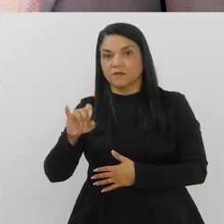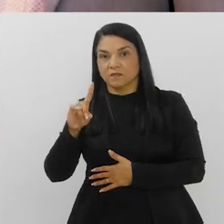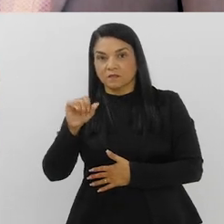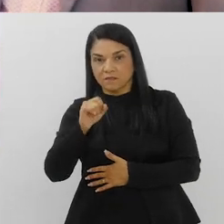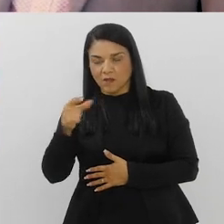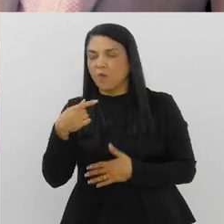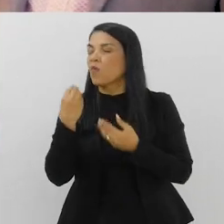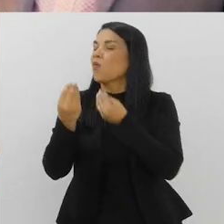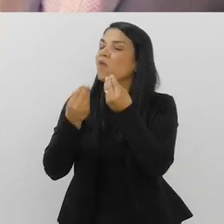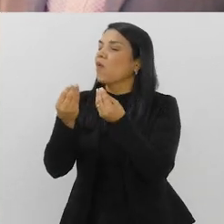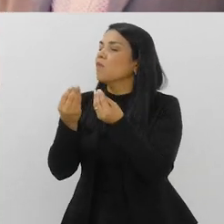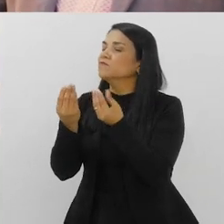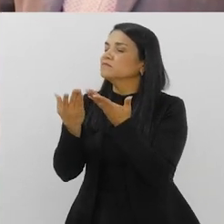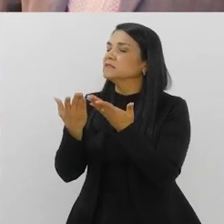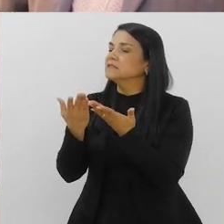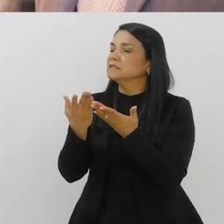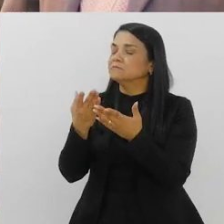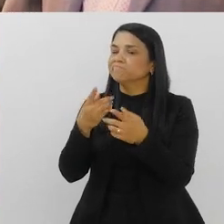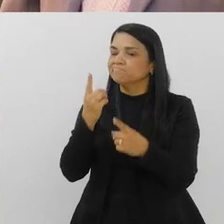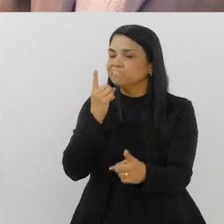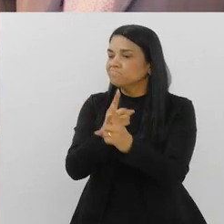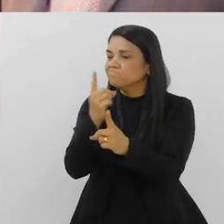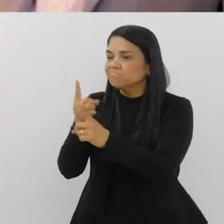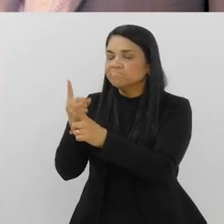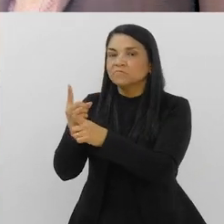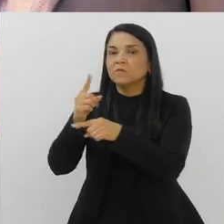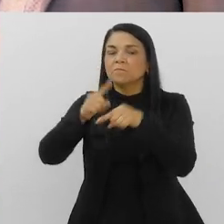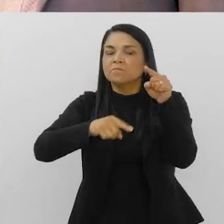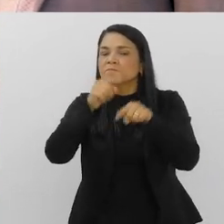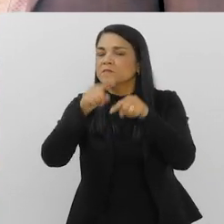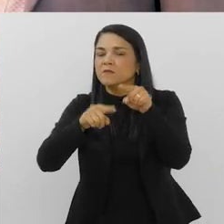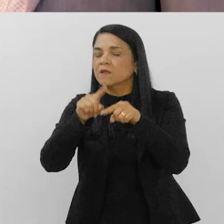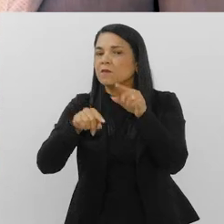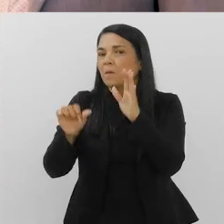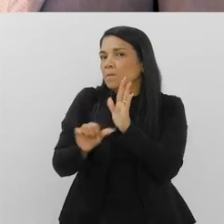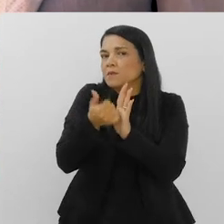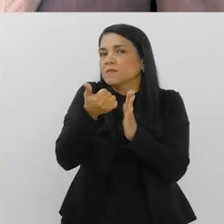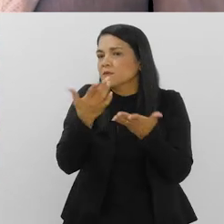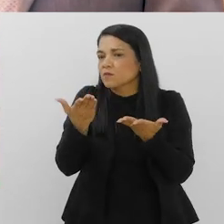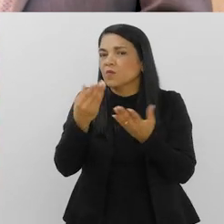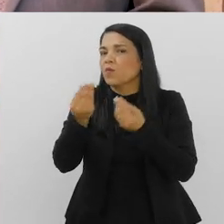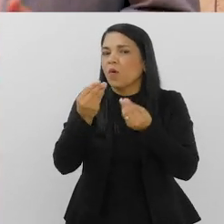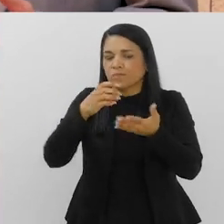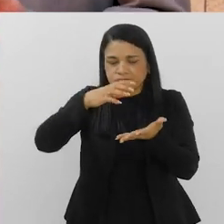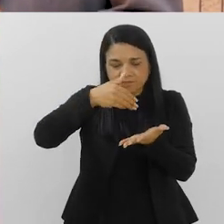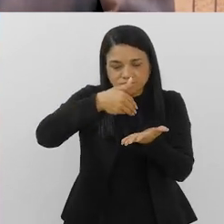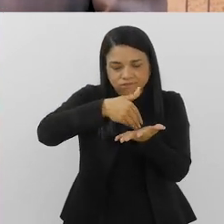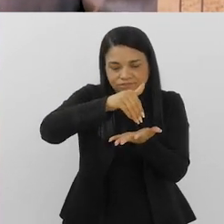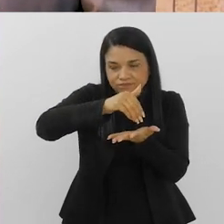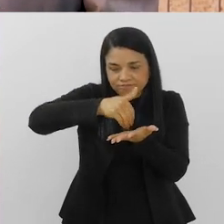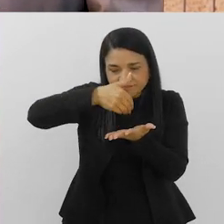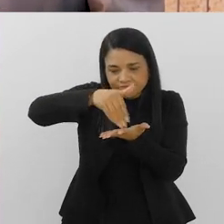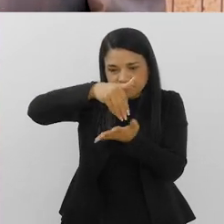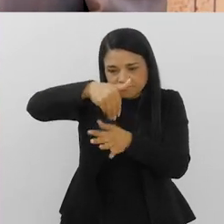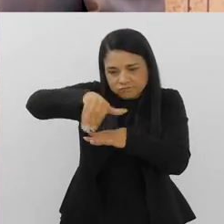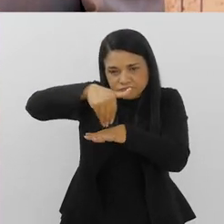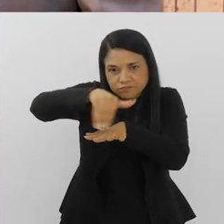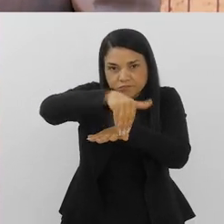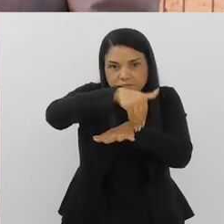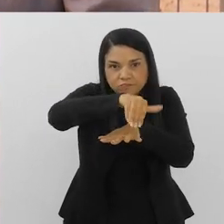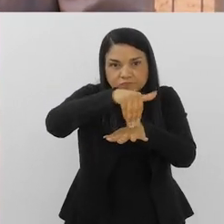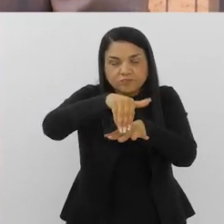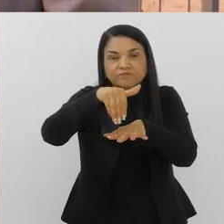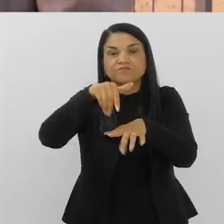how are you aware of the first pieces found during the excavation? It's important that we take a step back.